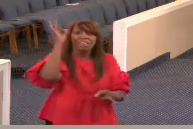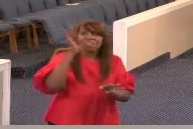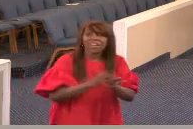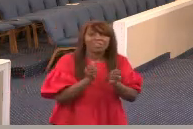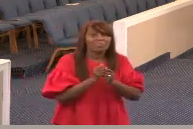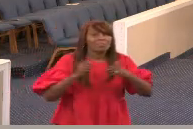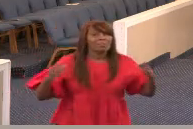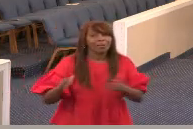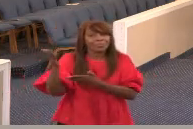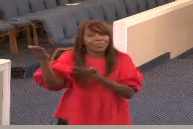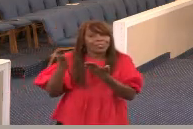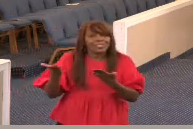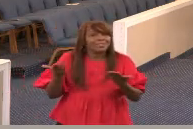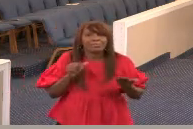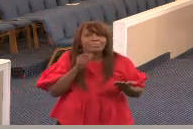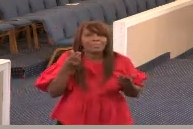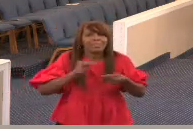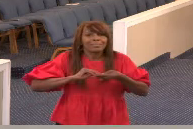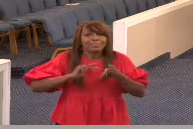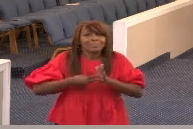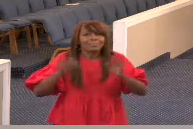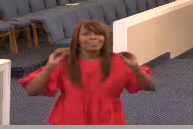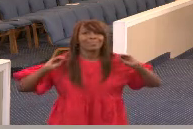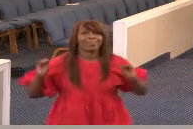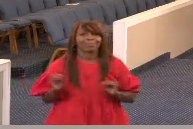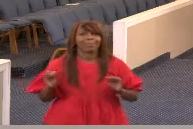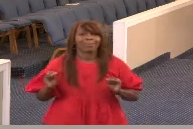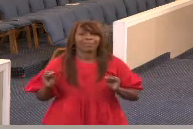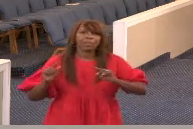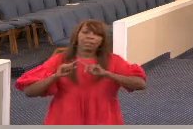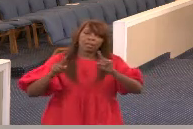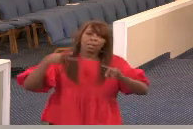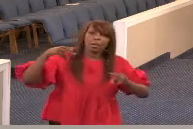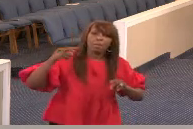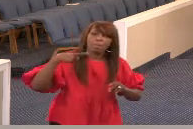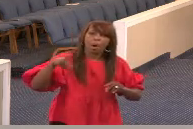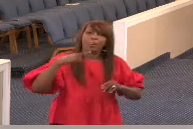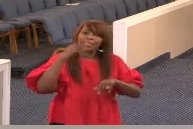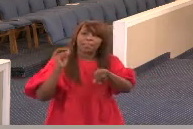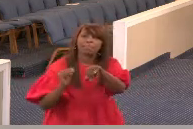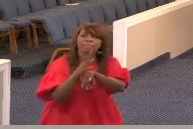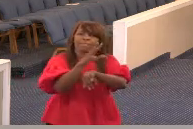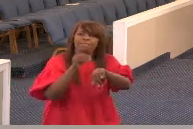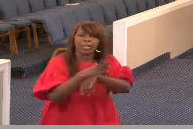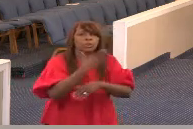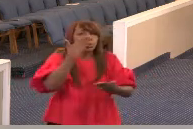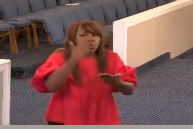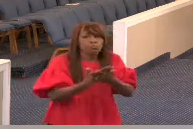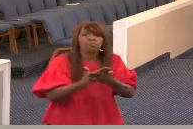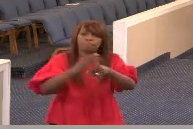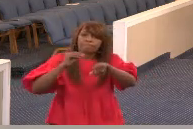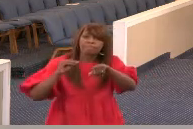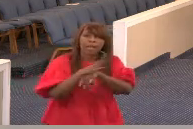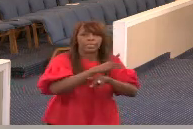dead. In this text, Paul gave them sound, solid advice.